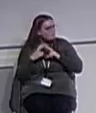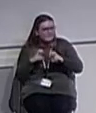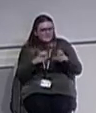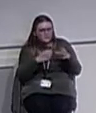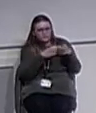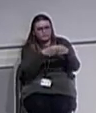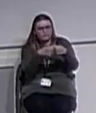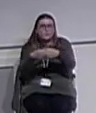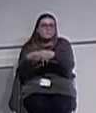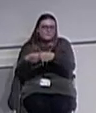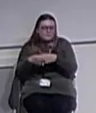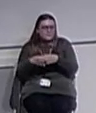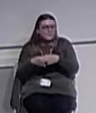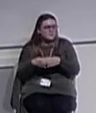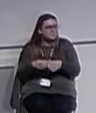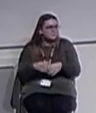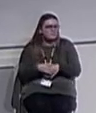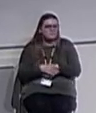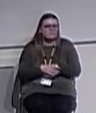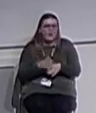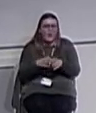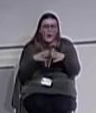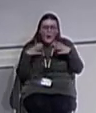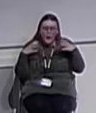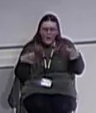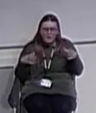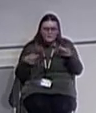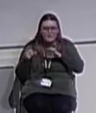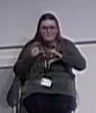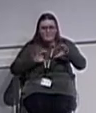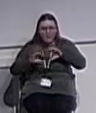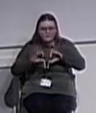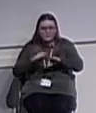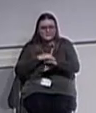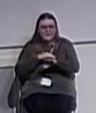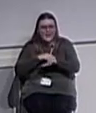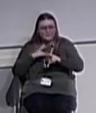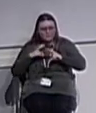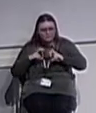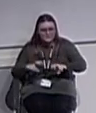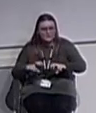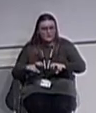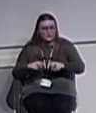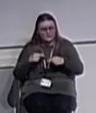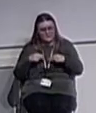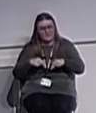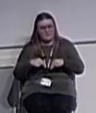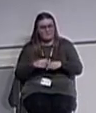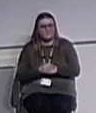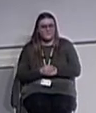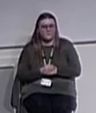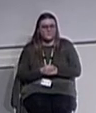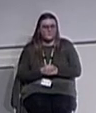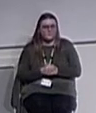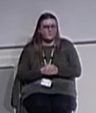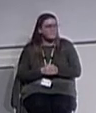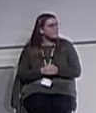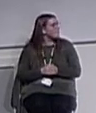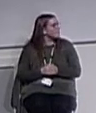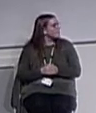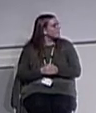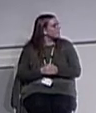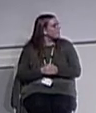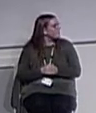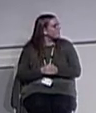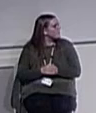groupings, if you like. In fact, we have the largest biological timing research community in Europe here at the University of Manchester. Now,